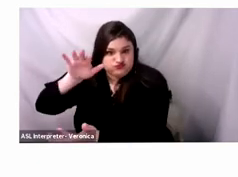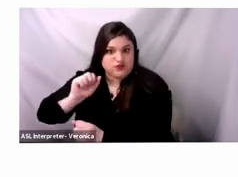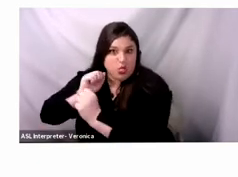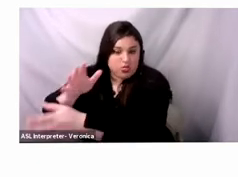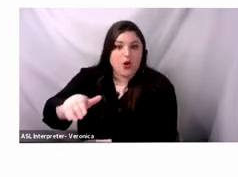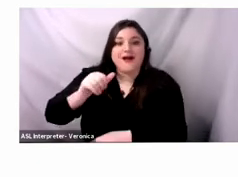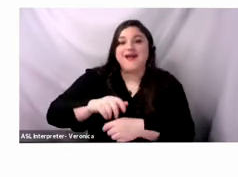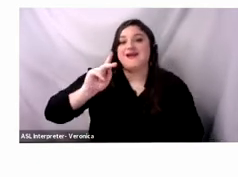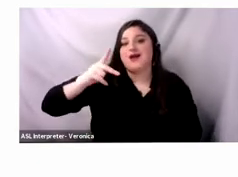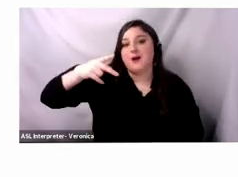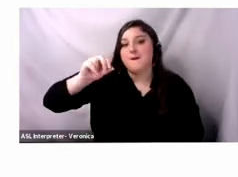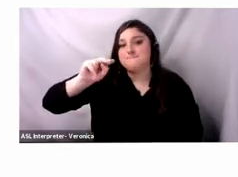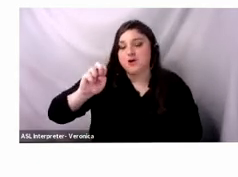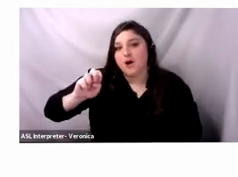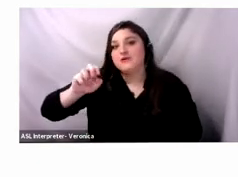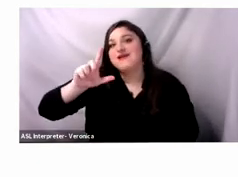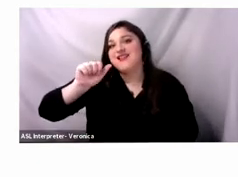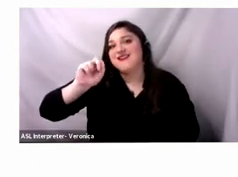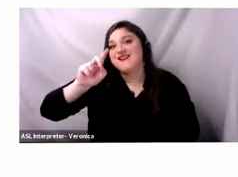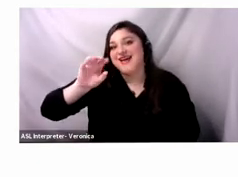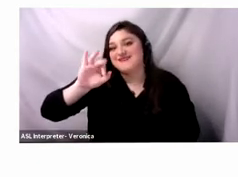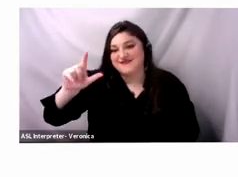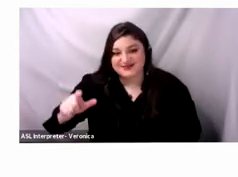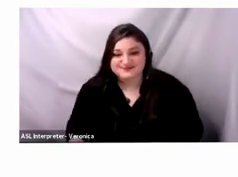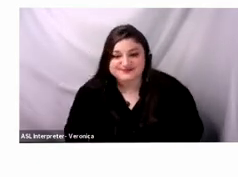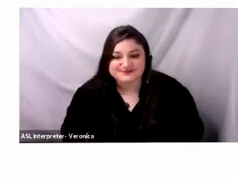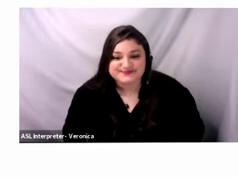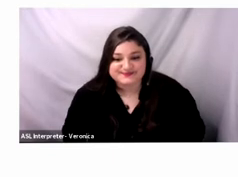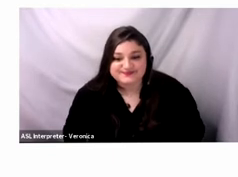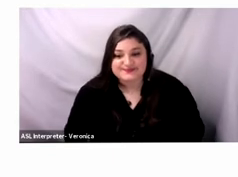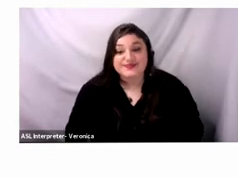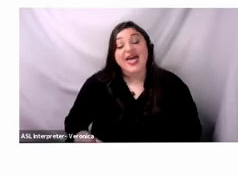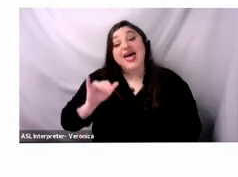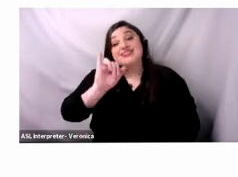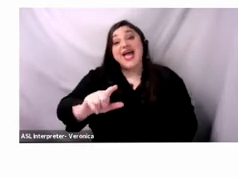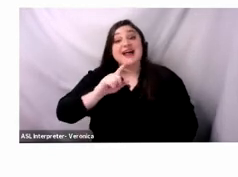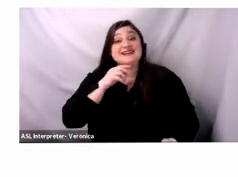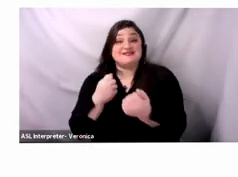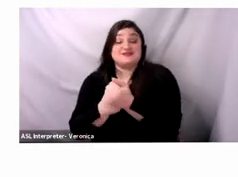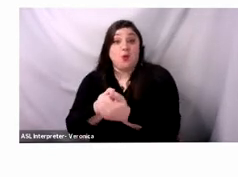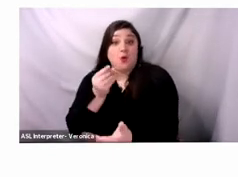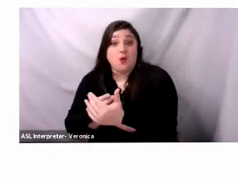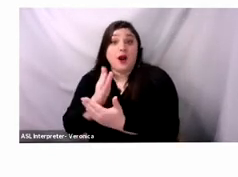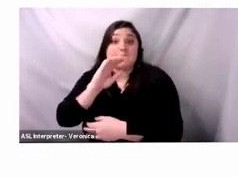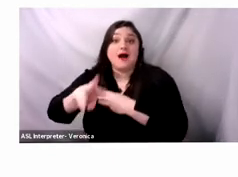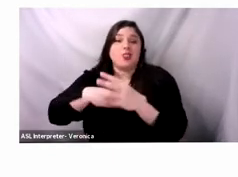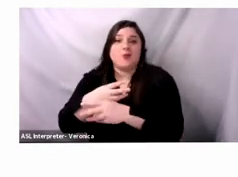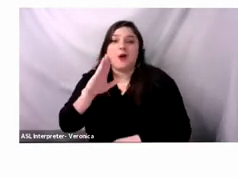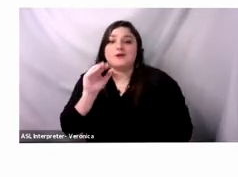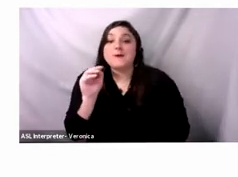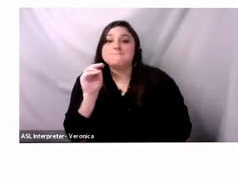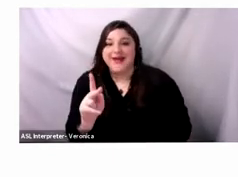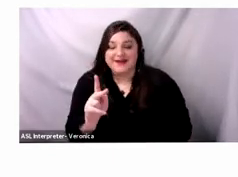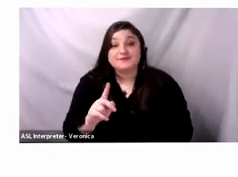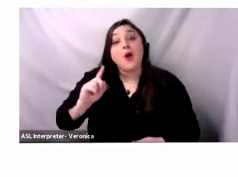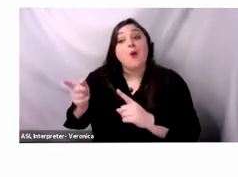secondhand clothing was being dumped in Pone landfill. Pone was financed by the World Bank, and when they were making plans, they did not account for foreign waste